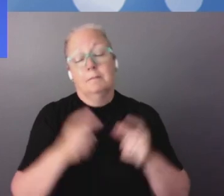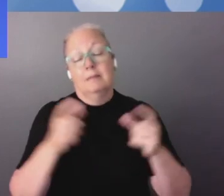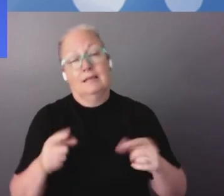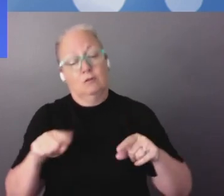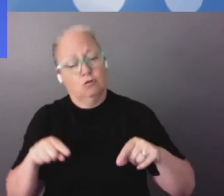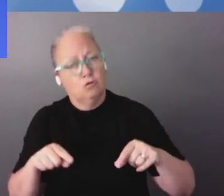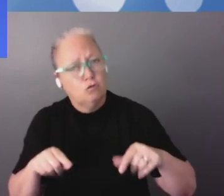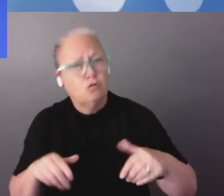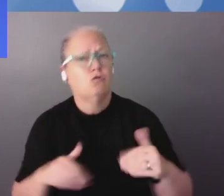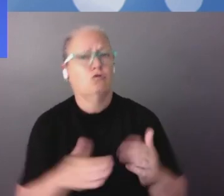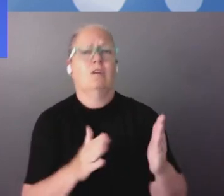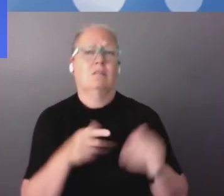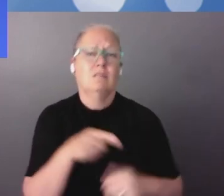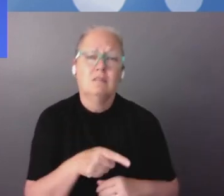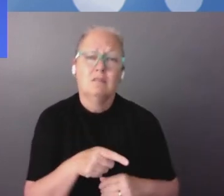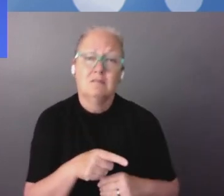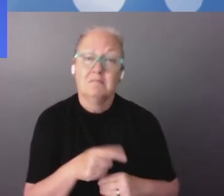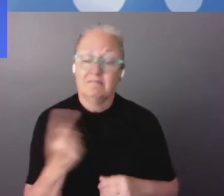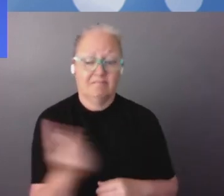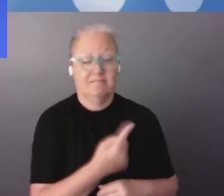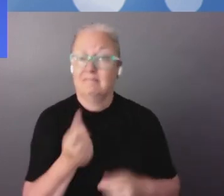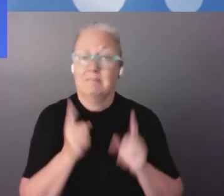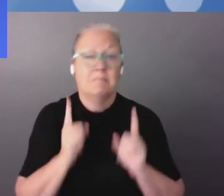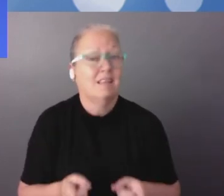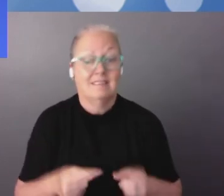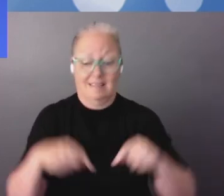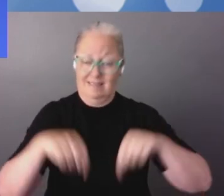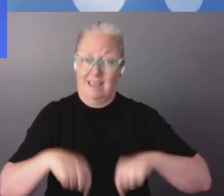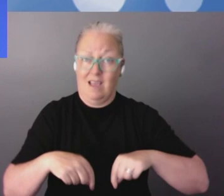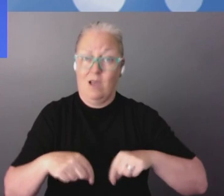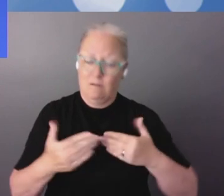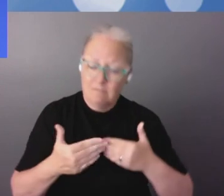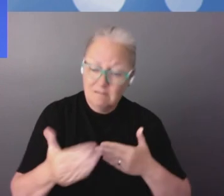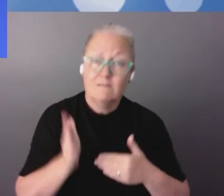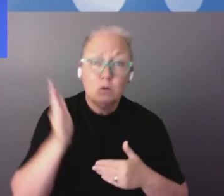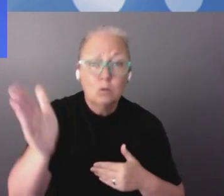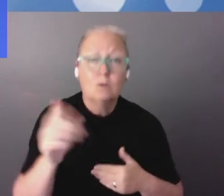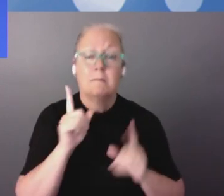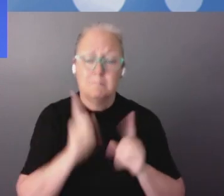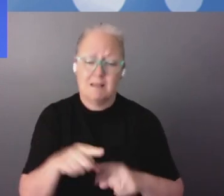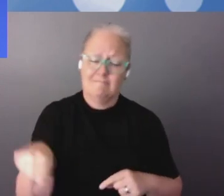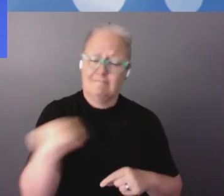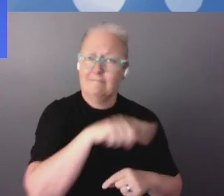a challenge which we must face all together through joint efforts.